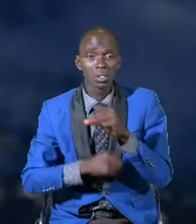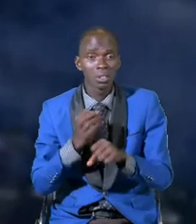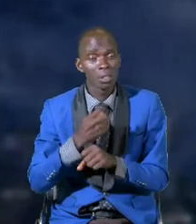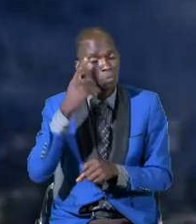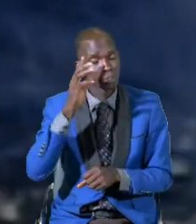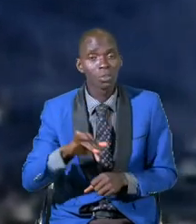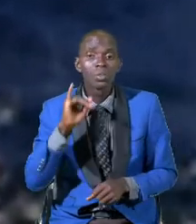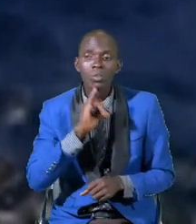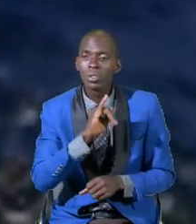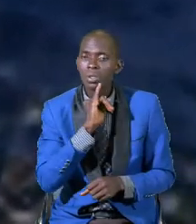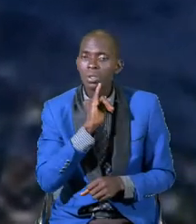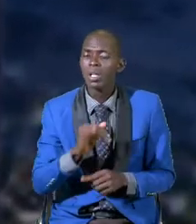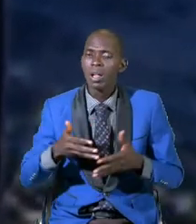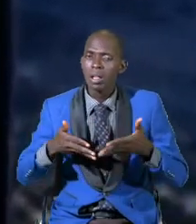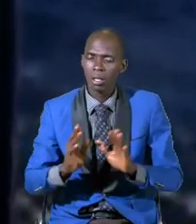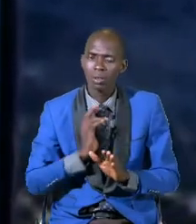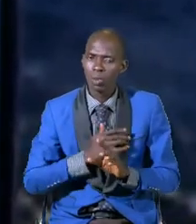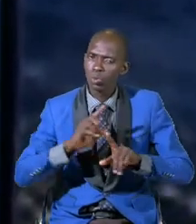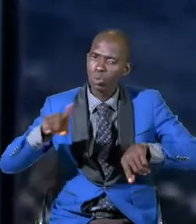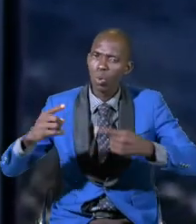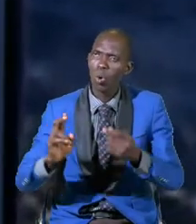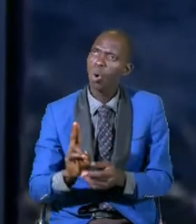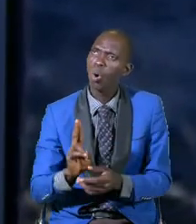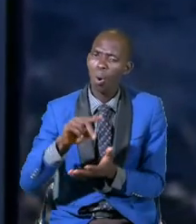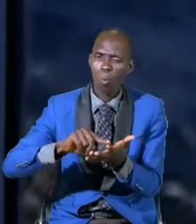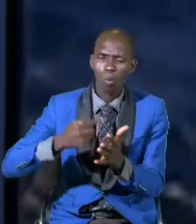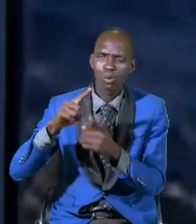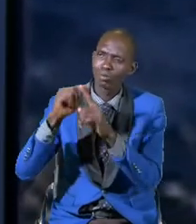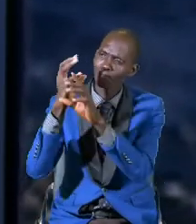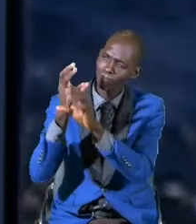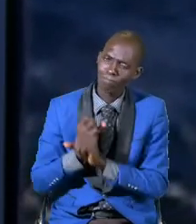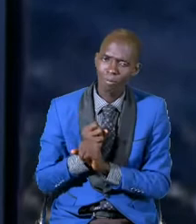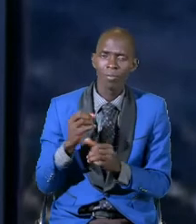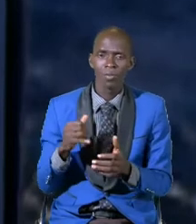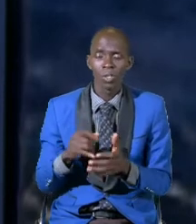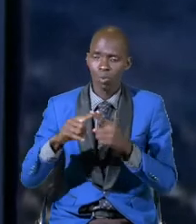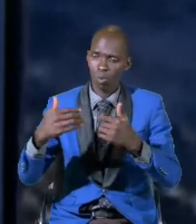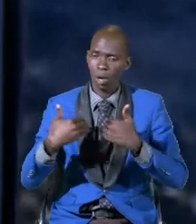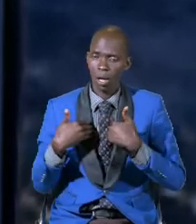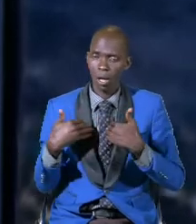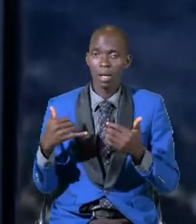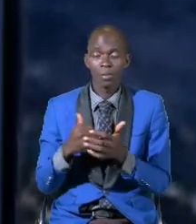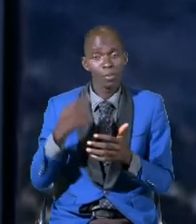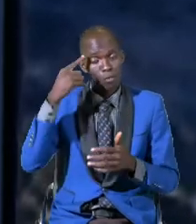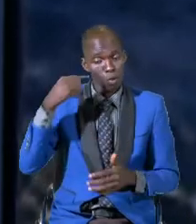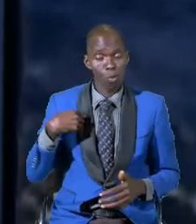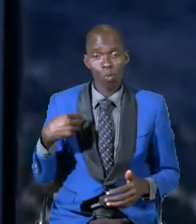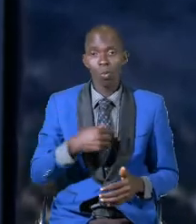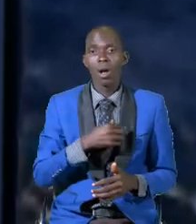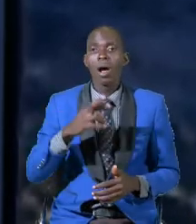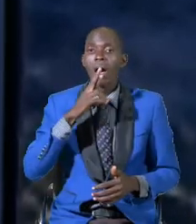go up at once and possess it, for we are well able to overcome it. We can